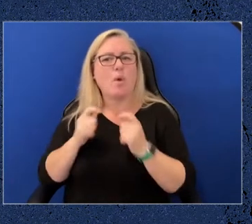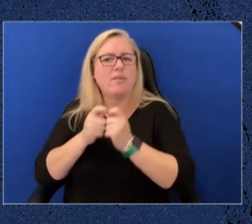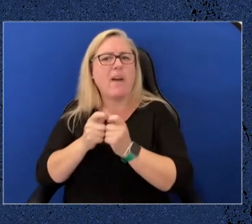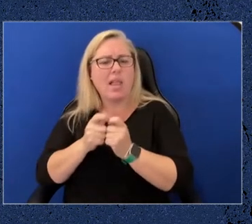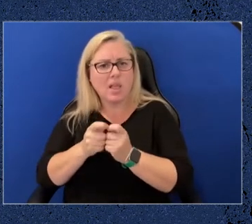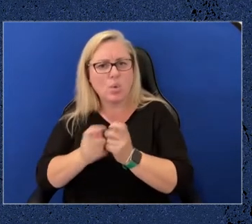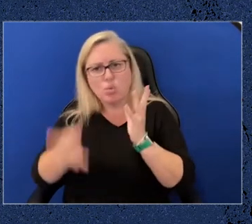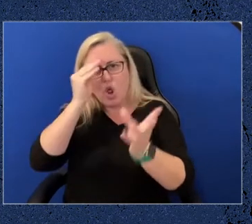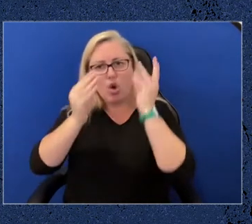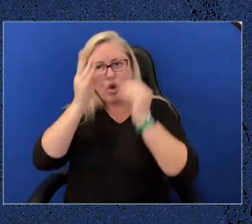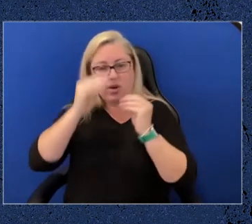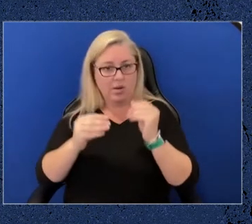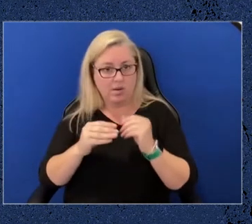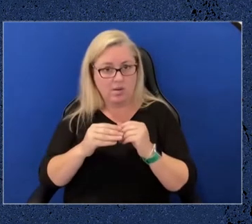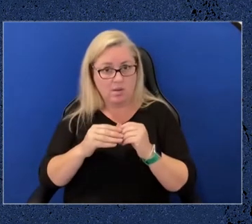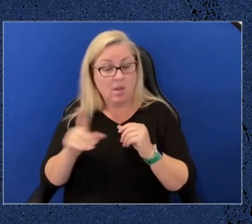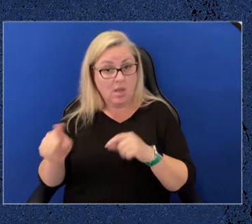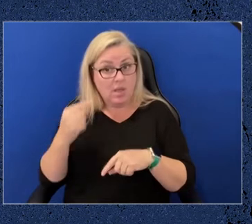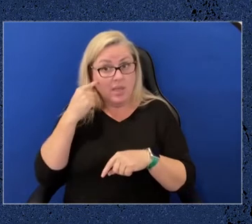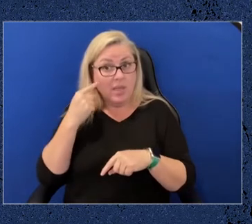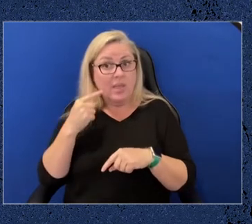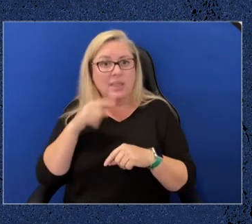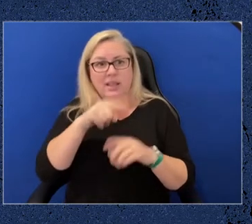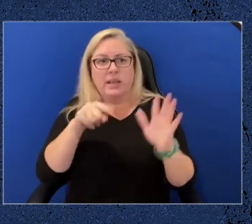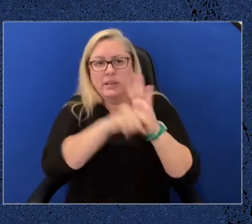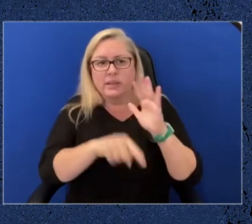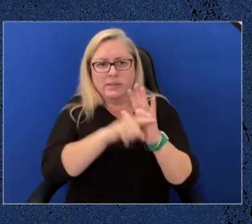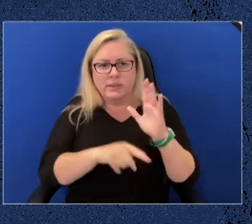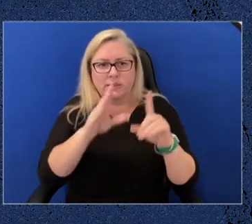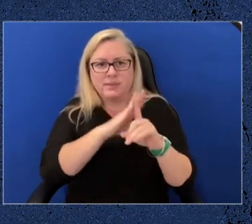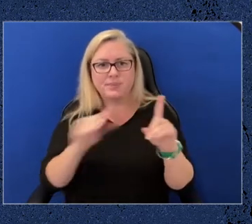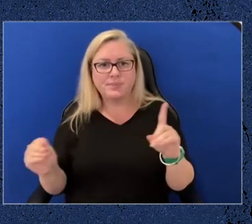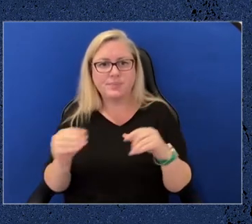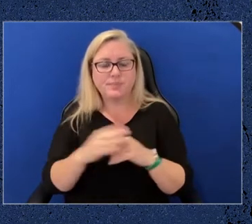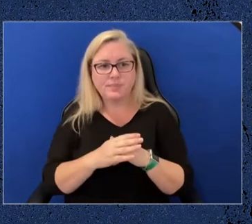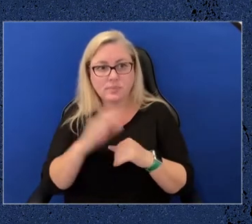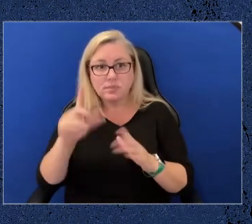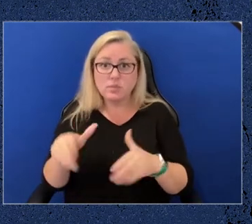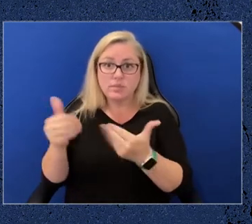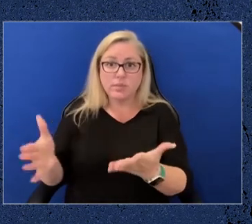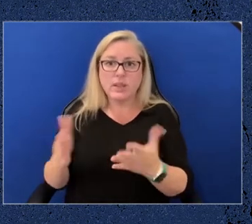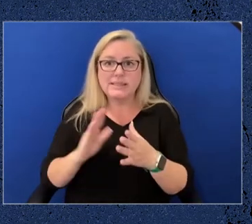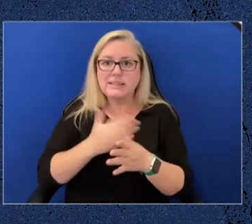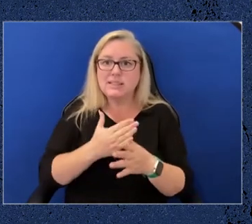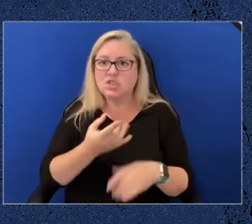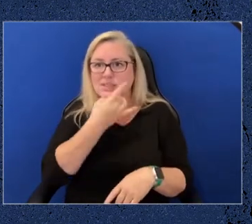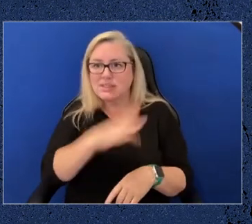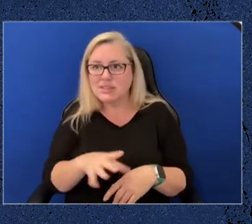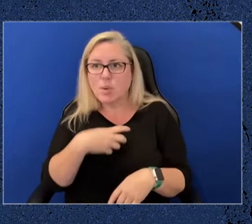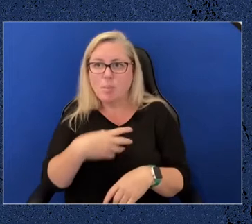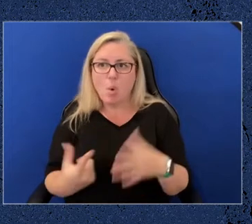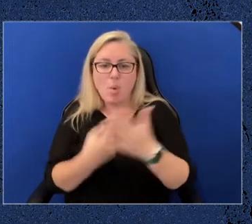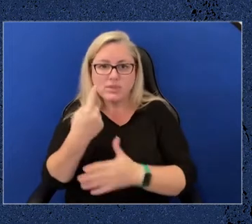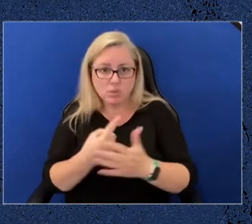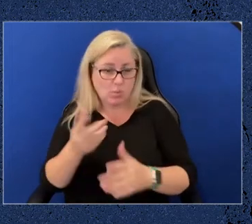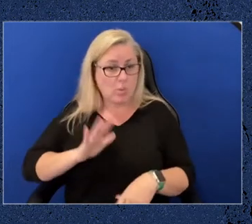something that is built into that deficit model, right? It's built into the notion that we need to give Indigenous kids more opportunities. What we just need to